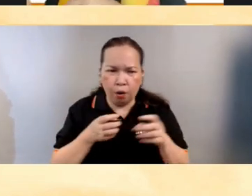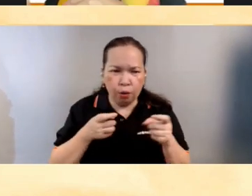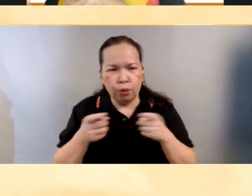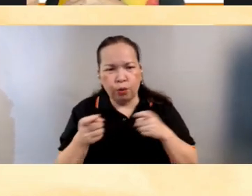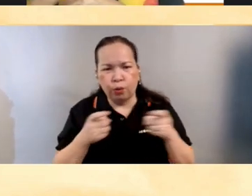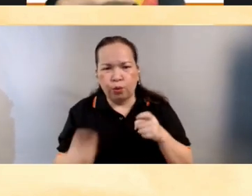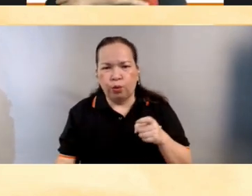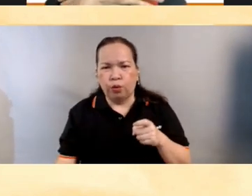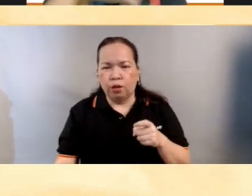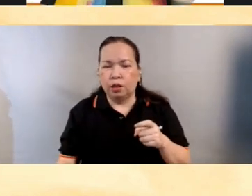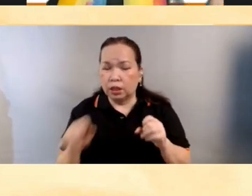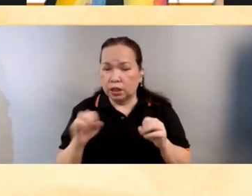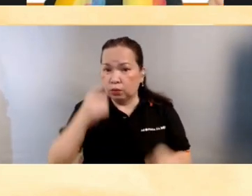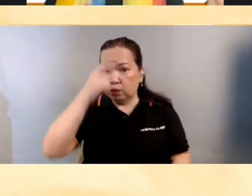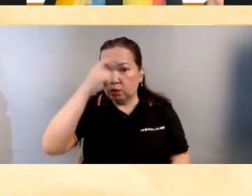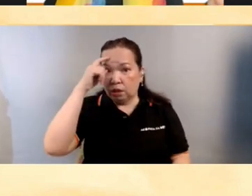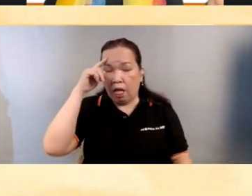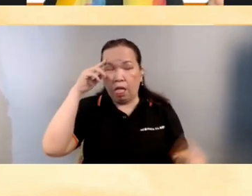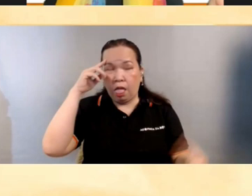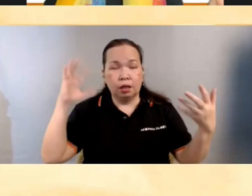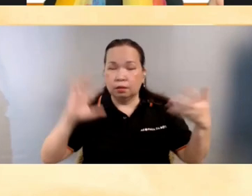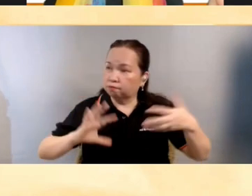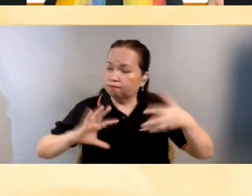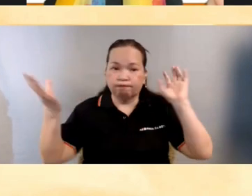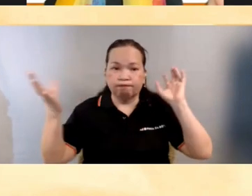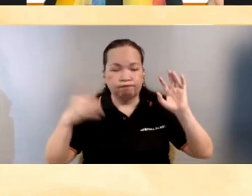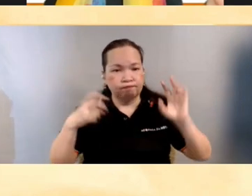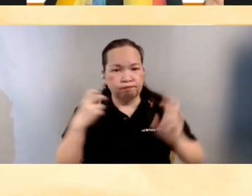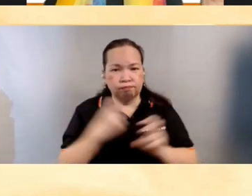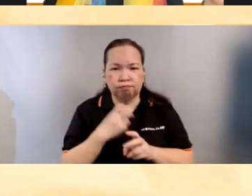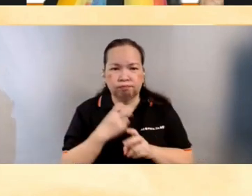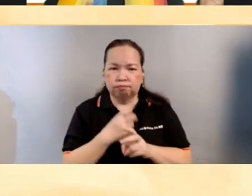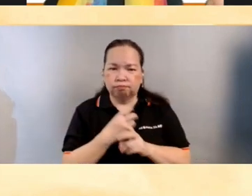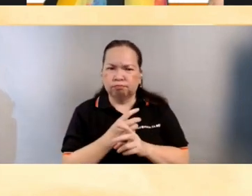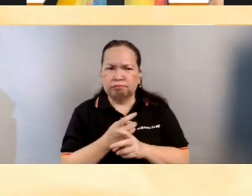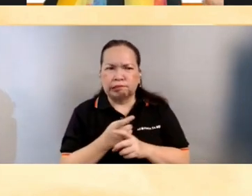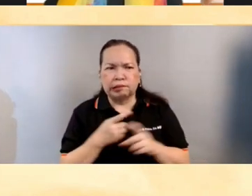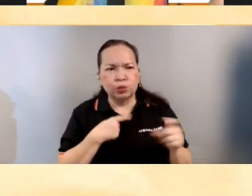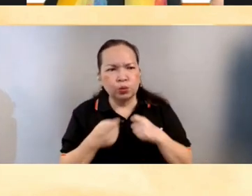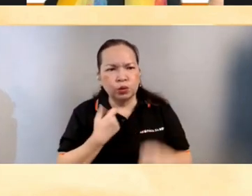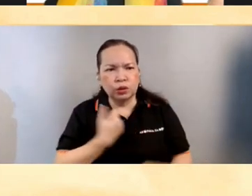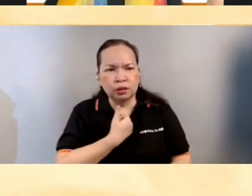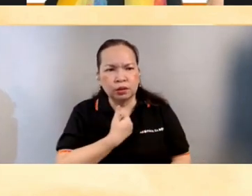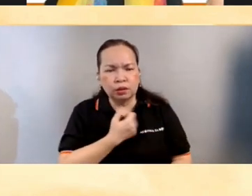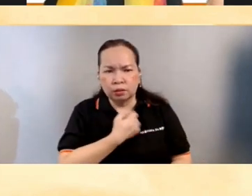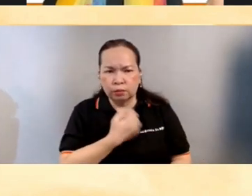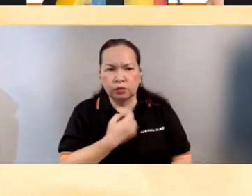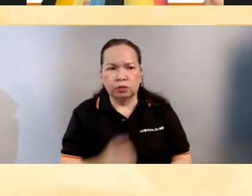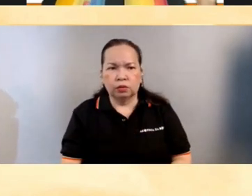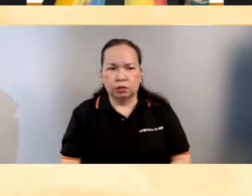when you're traumatized, you are really dysregulating. It's very difficult to regulate your affect, your emotions.